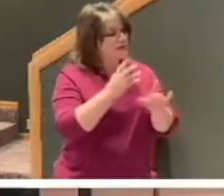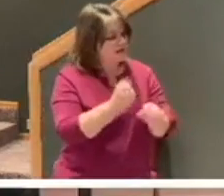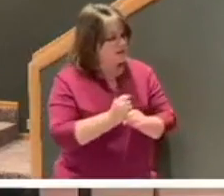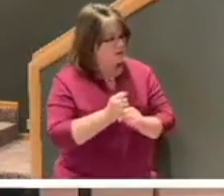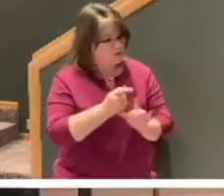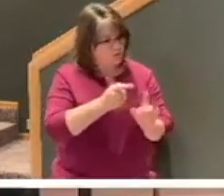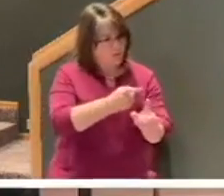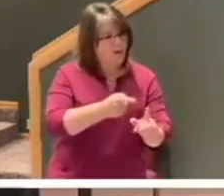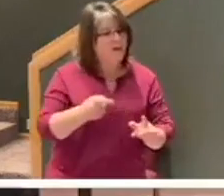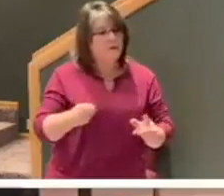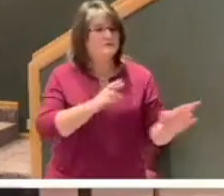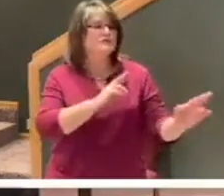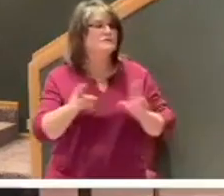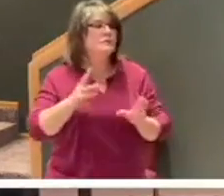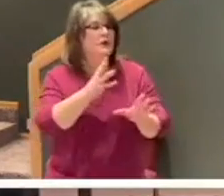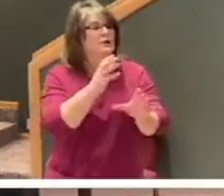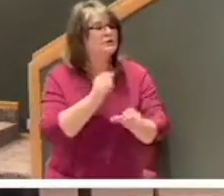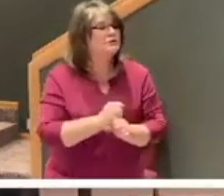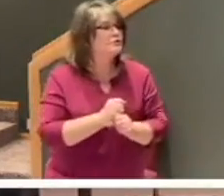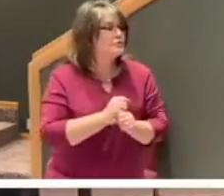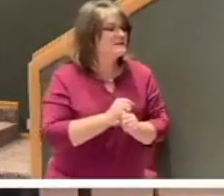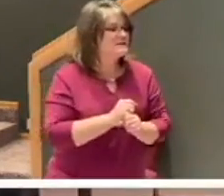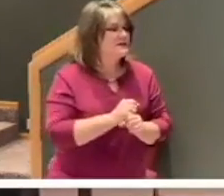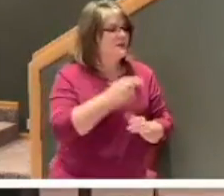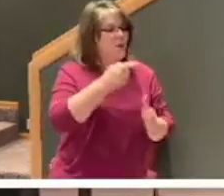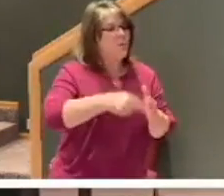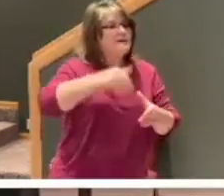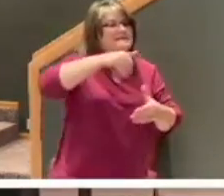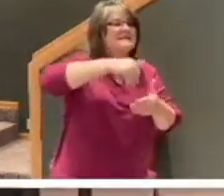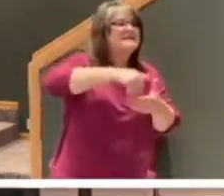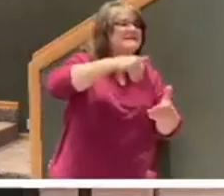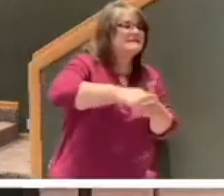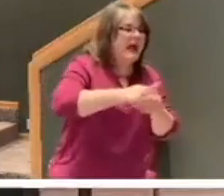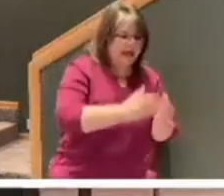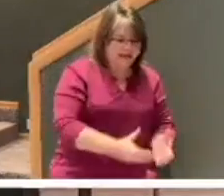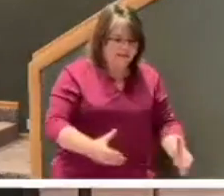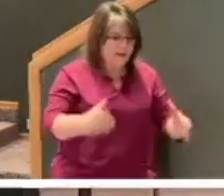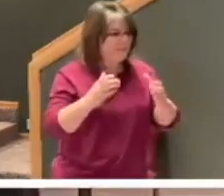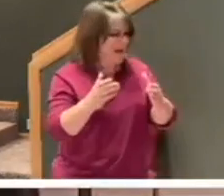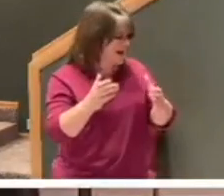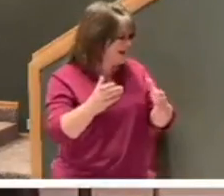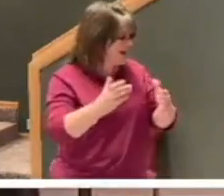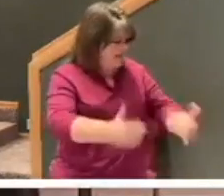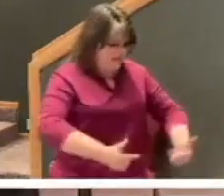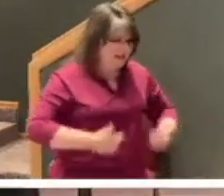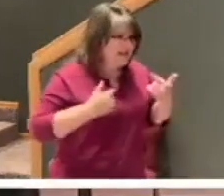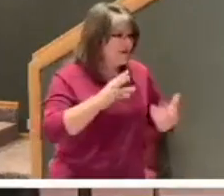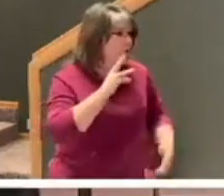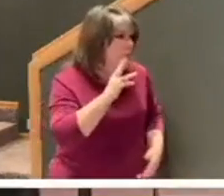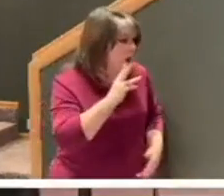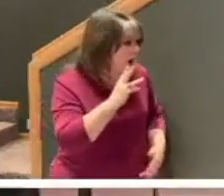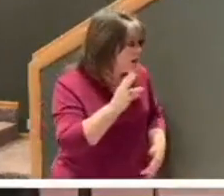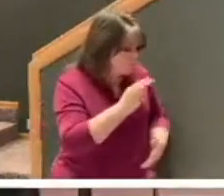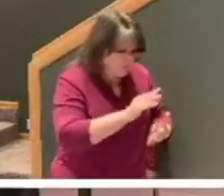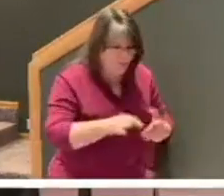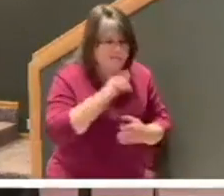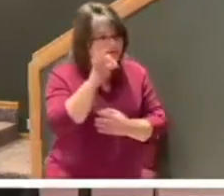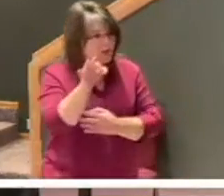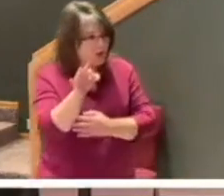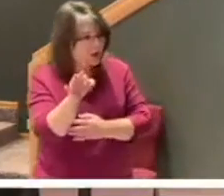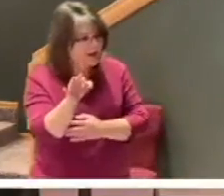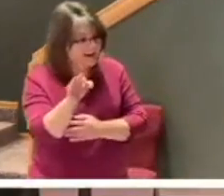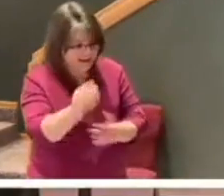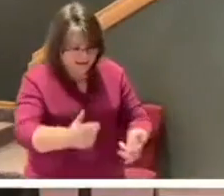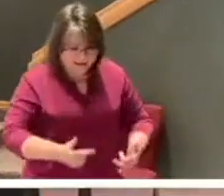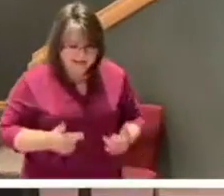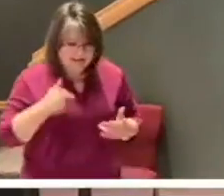a point where she was ready to receive the contents of the bucket. The living water is the Holy Spirit